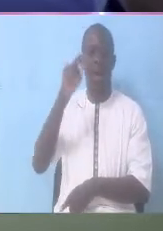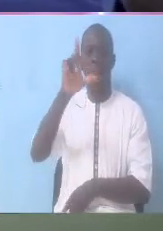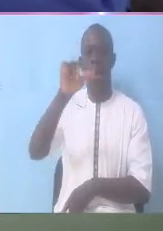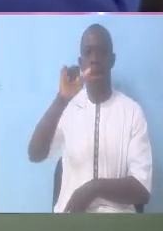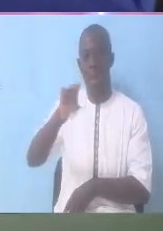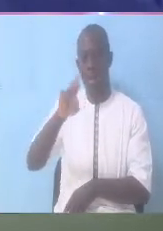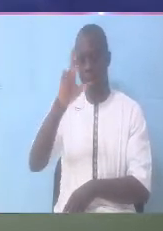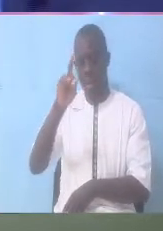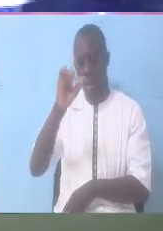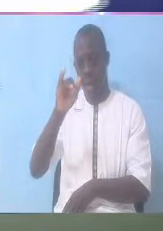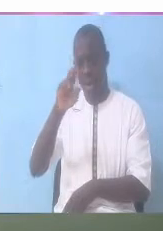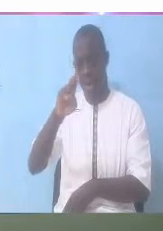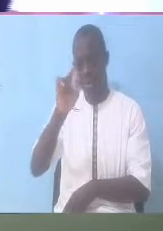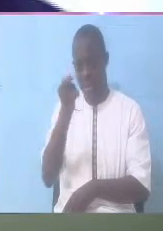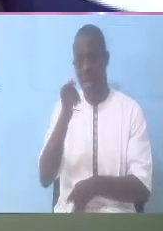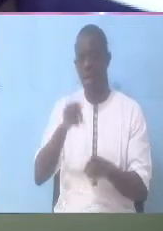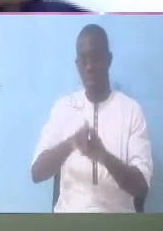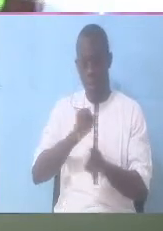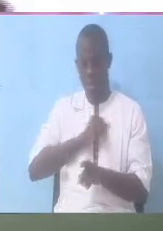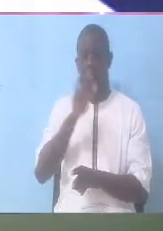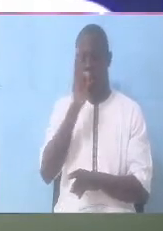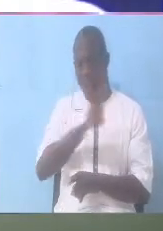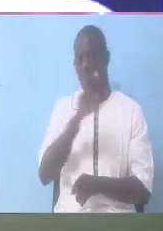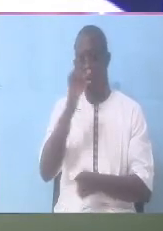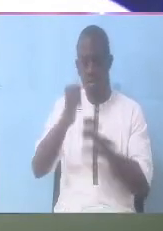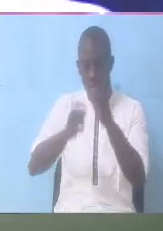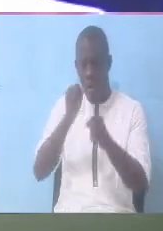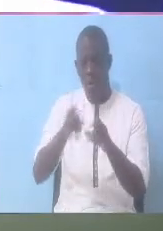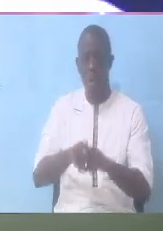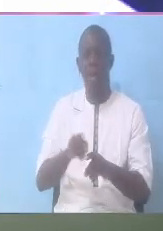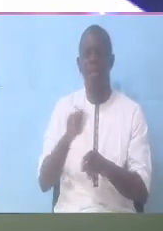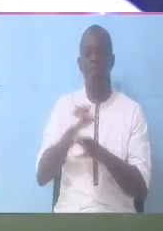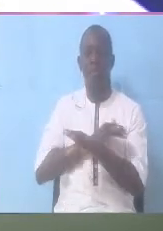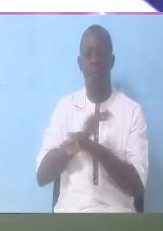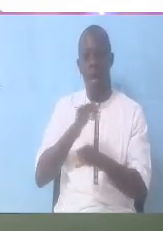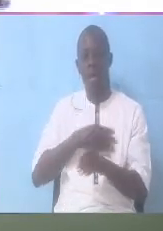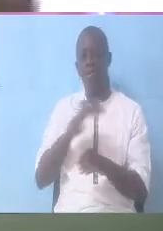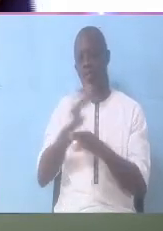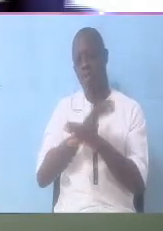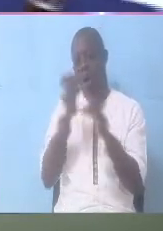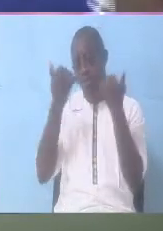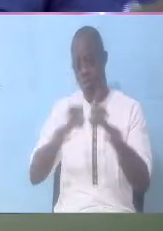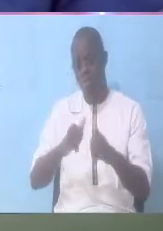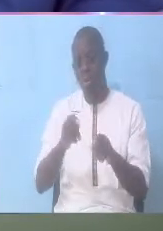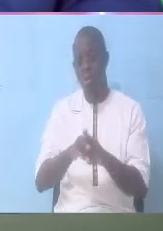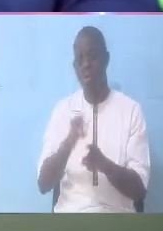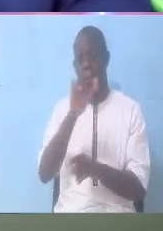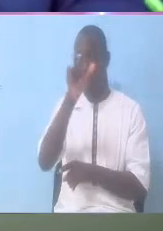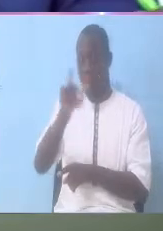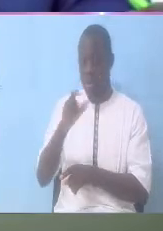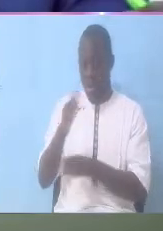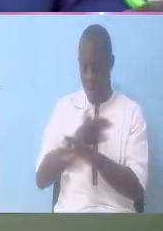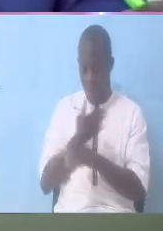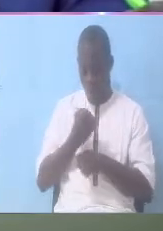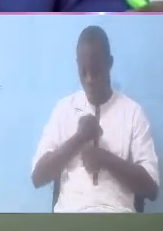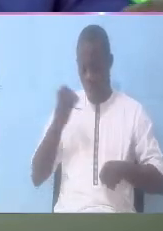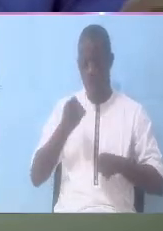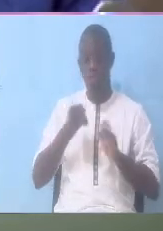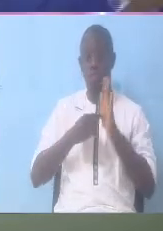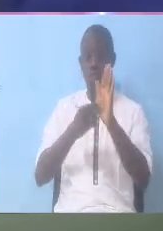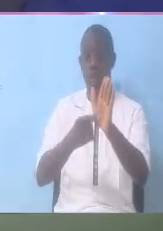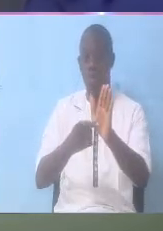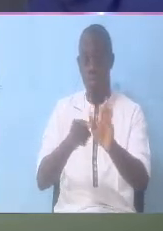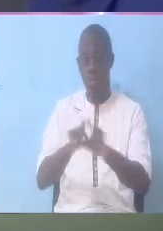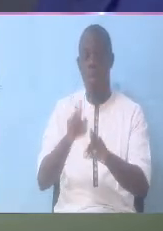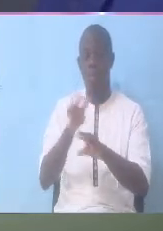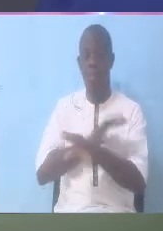guy pulled out a weapon towards the other group. So obviously you wouldn't give him the chance. There is no warning shot in there. This is close contact.